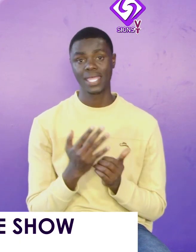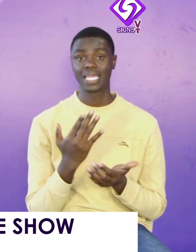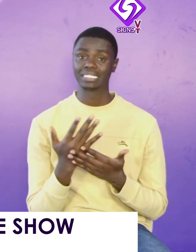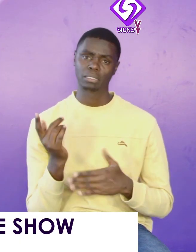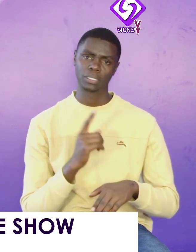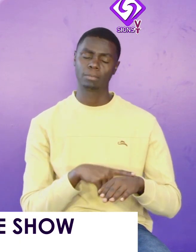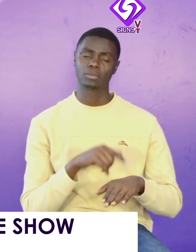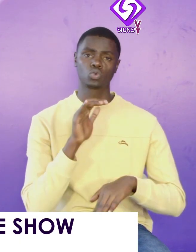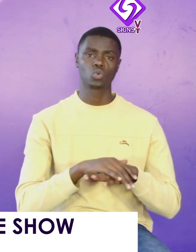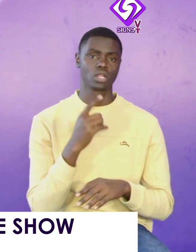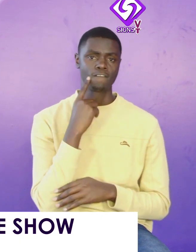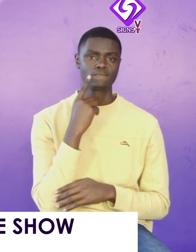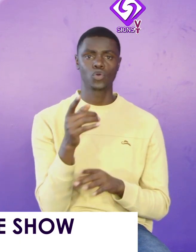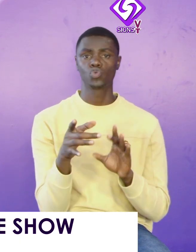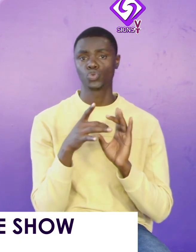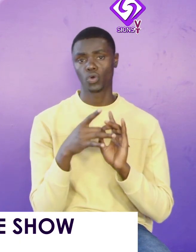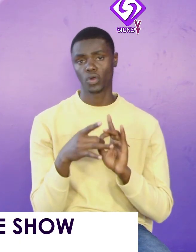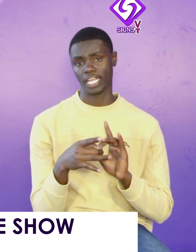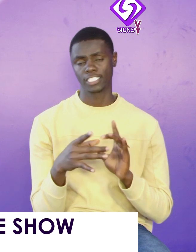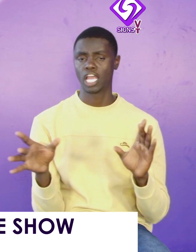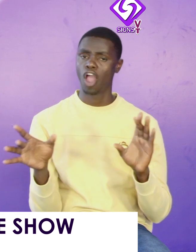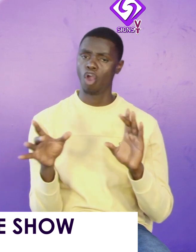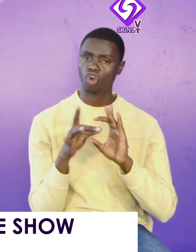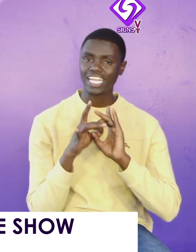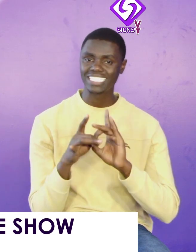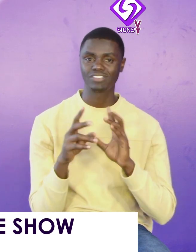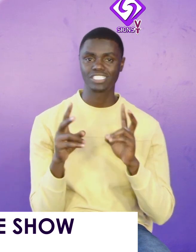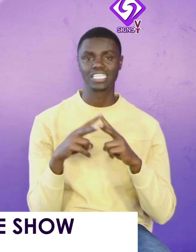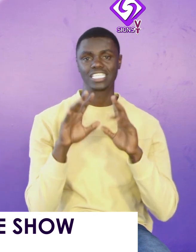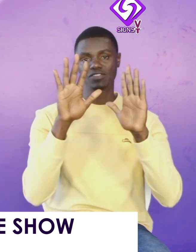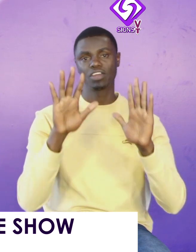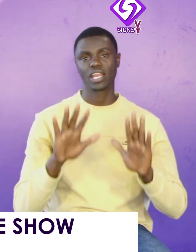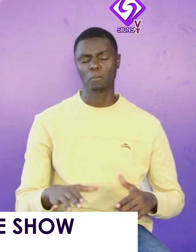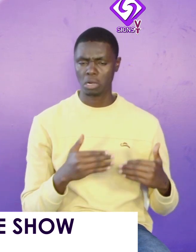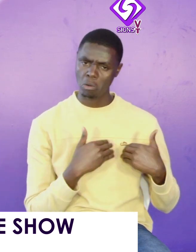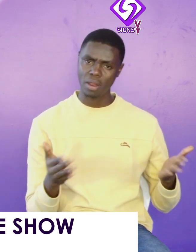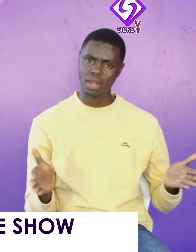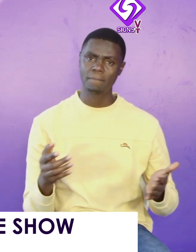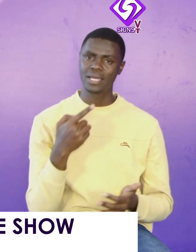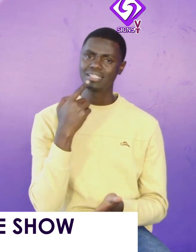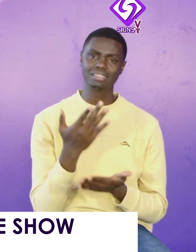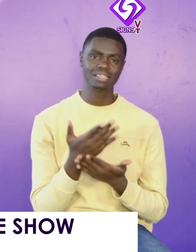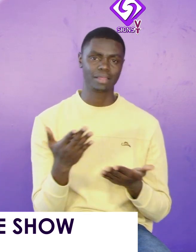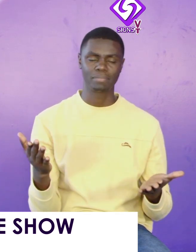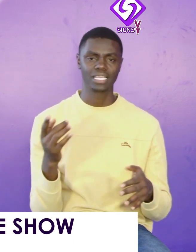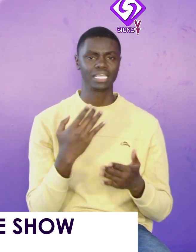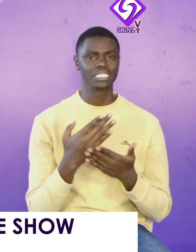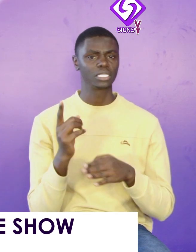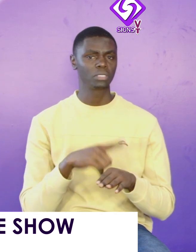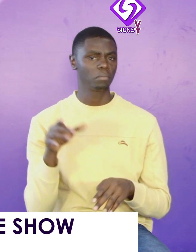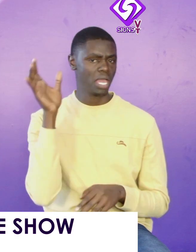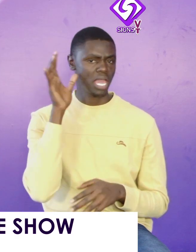Sometimes it's good for you to connect, connectivity. Say something. Sometimes I hear people say